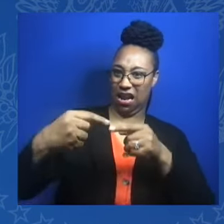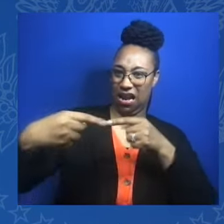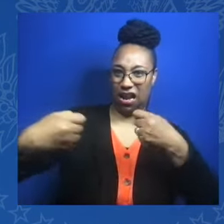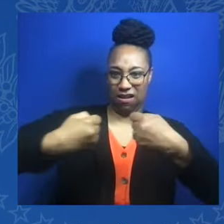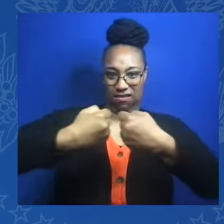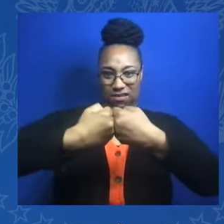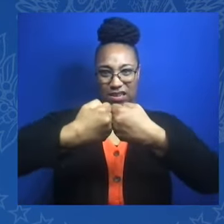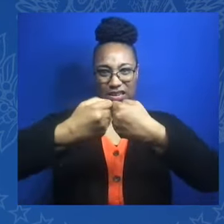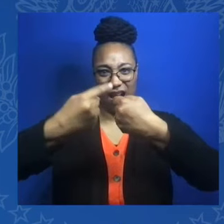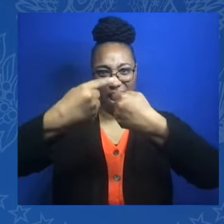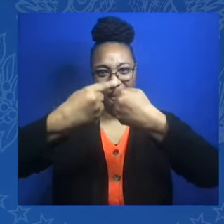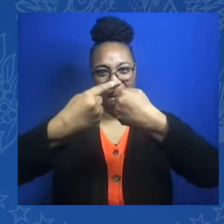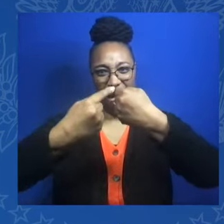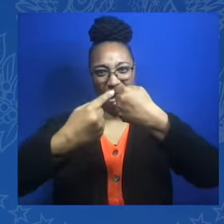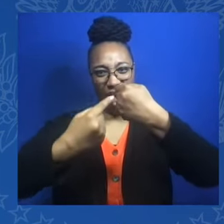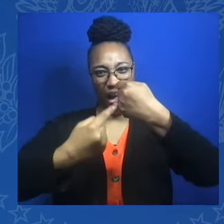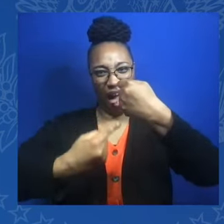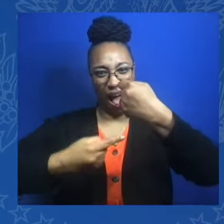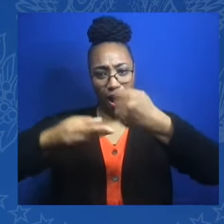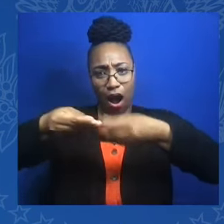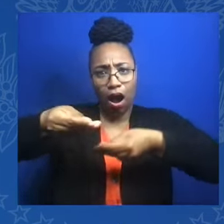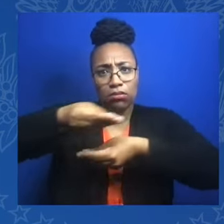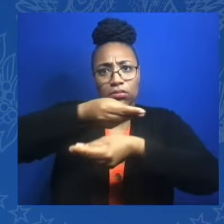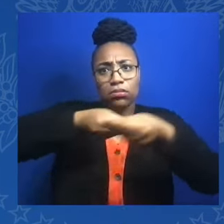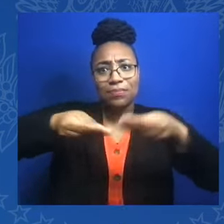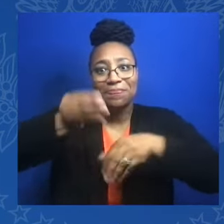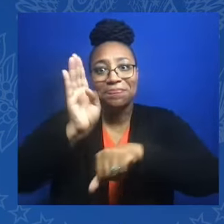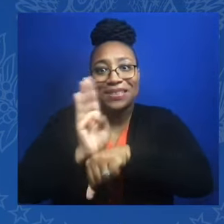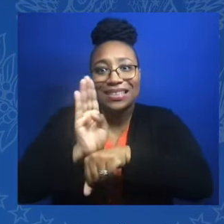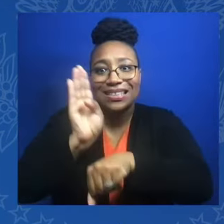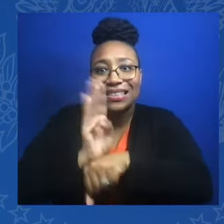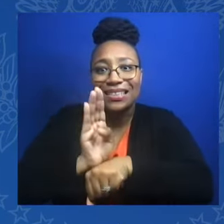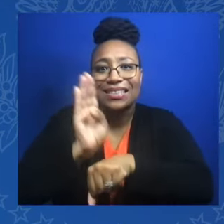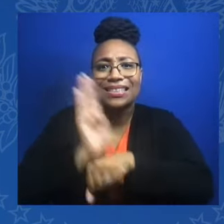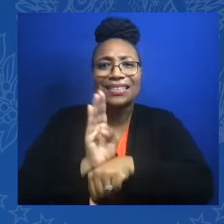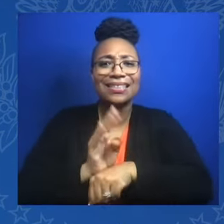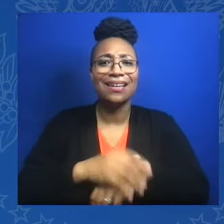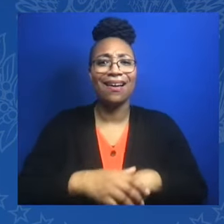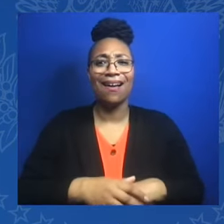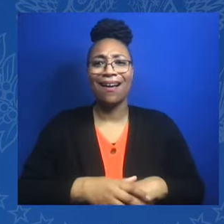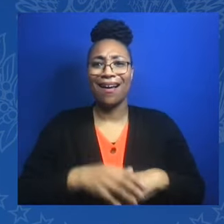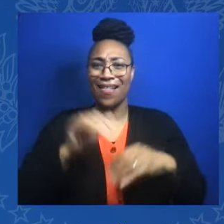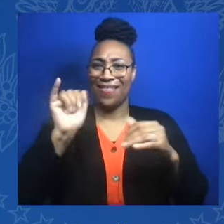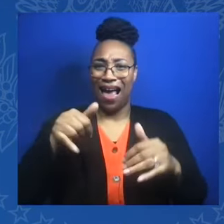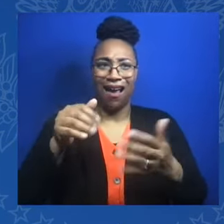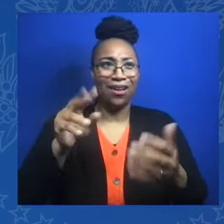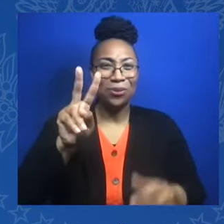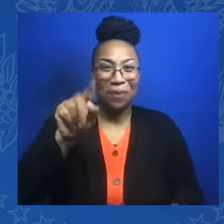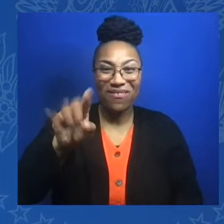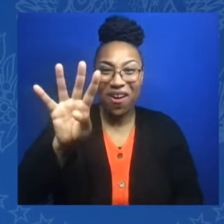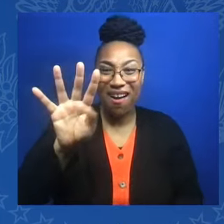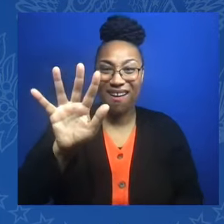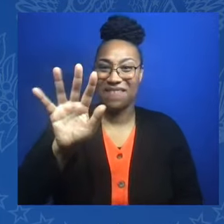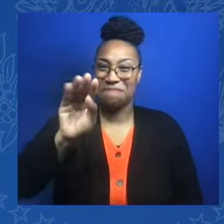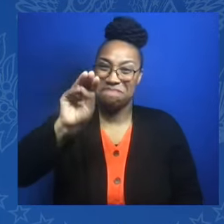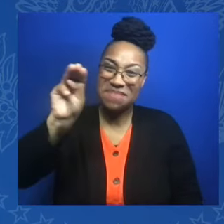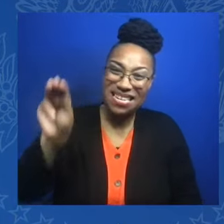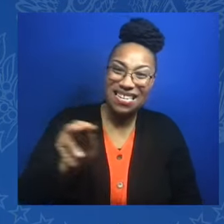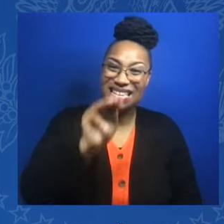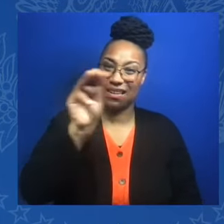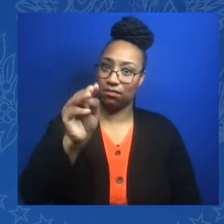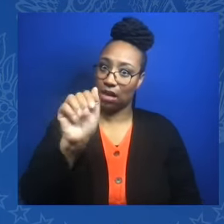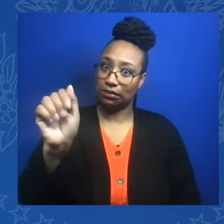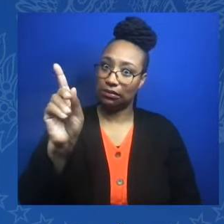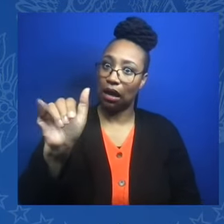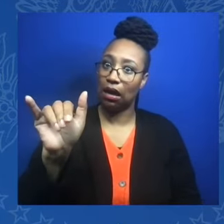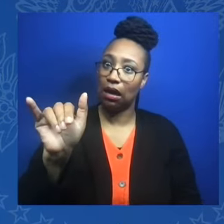more than $2.5 billion a day. Every day, hundreds of thousands of people cross the borders going